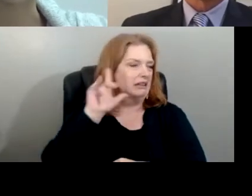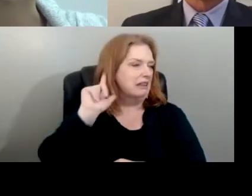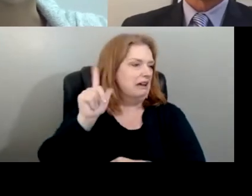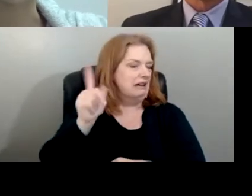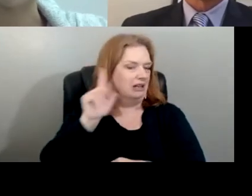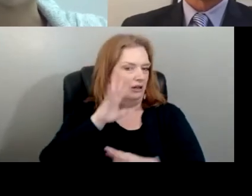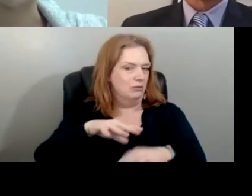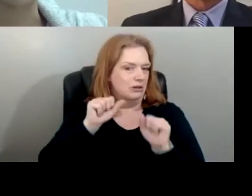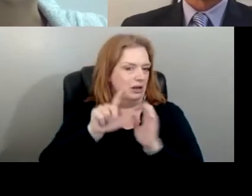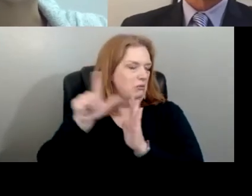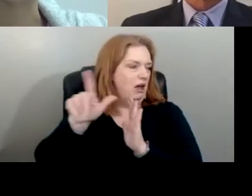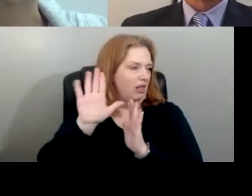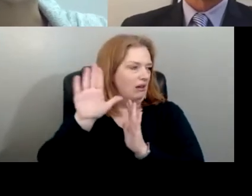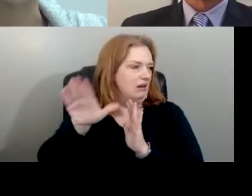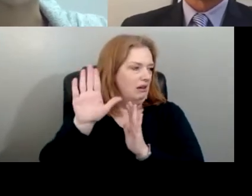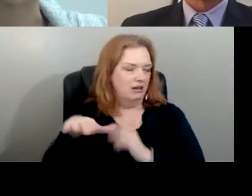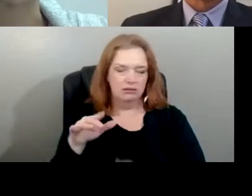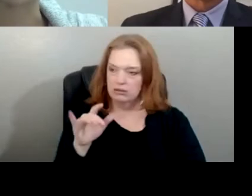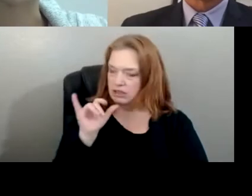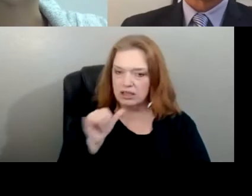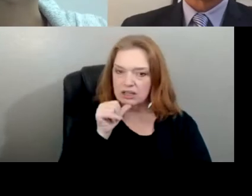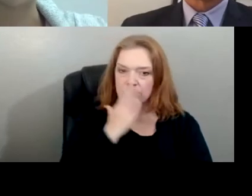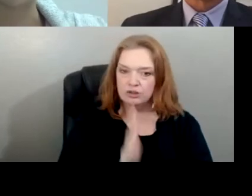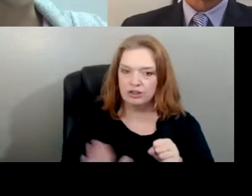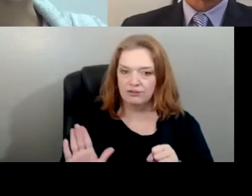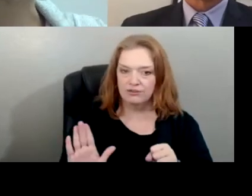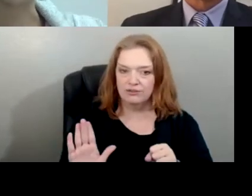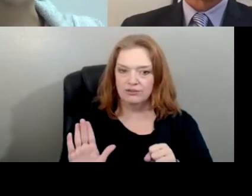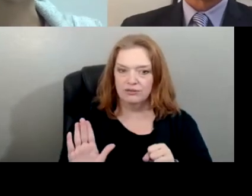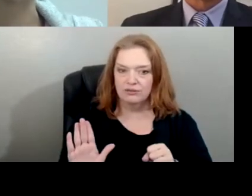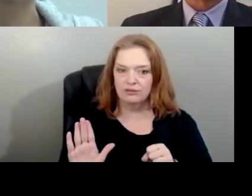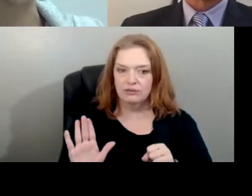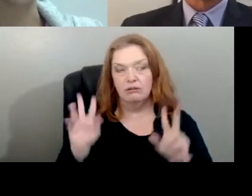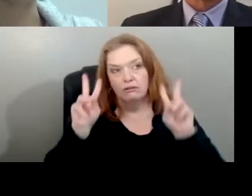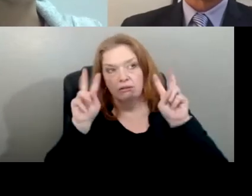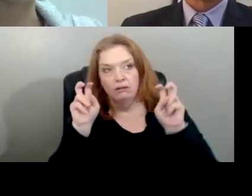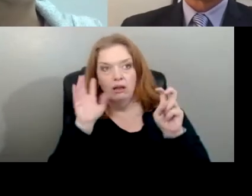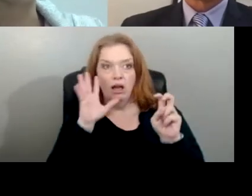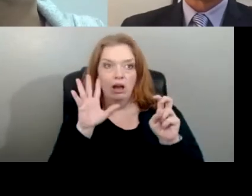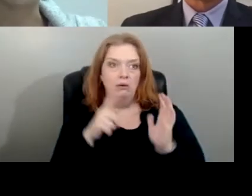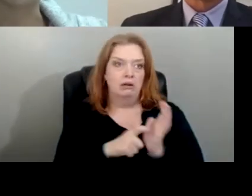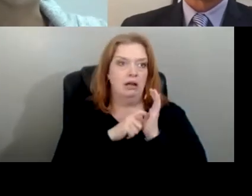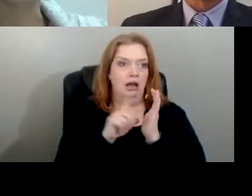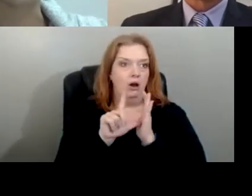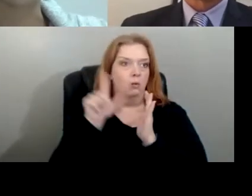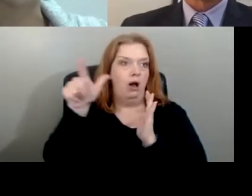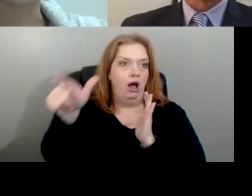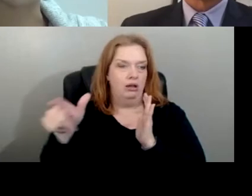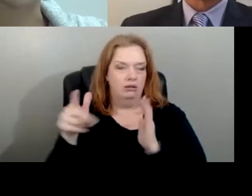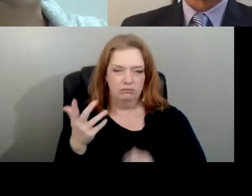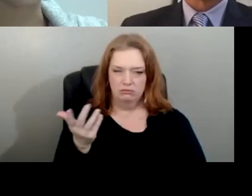That's not okay. That's not sufficient answer. That it's going to take a while for the non-Native